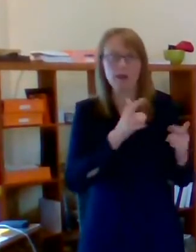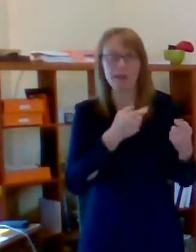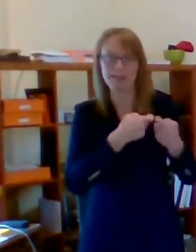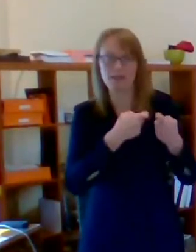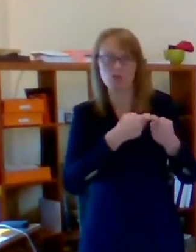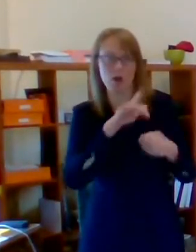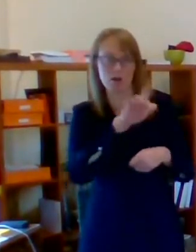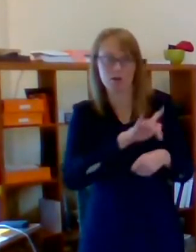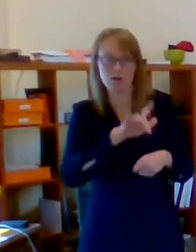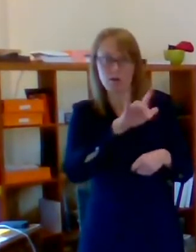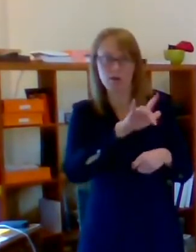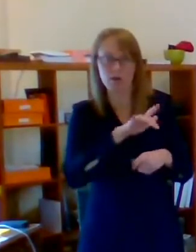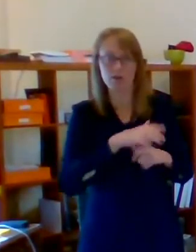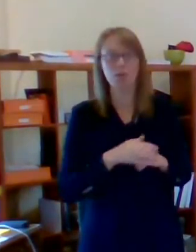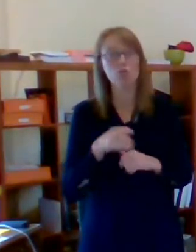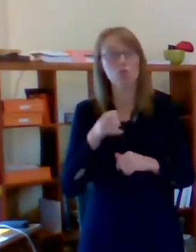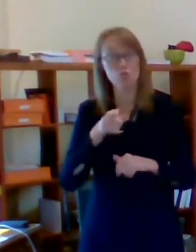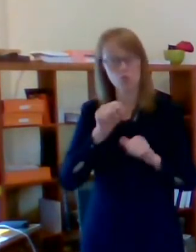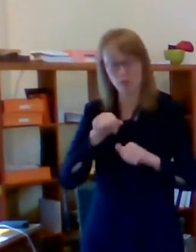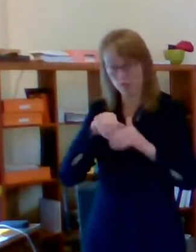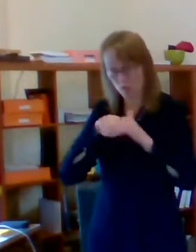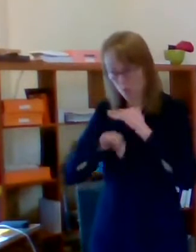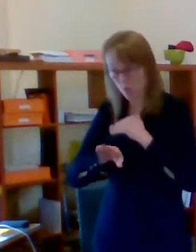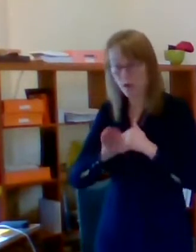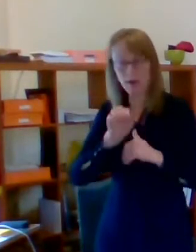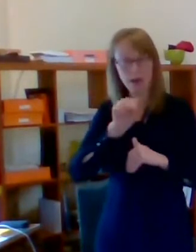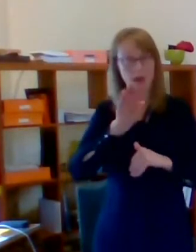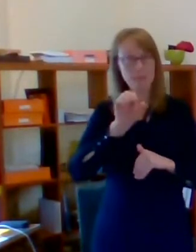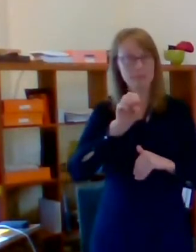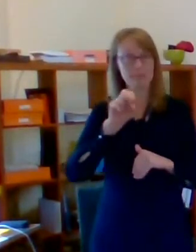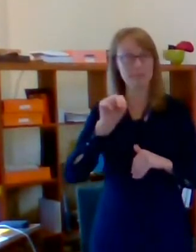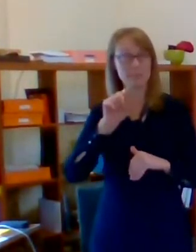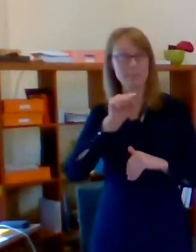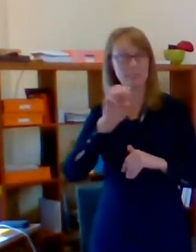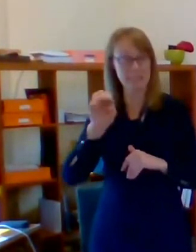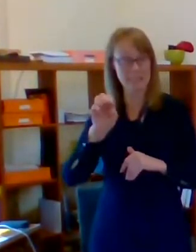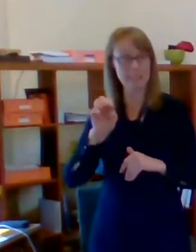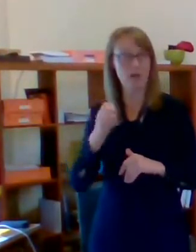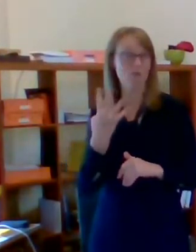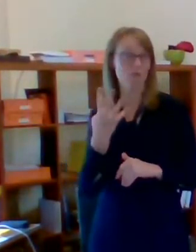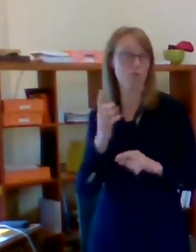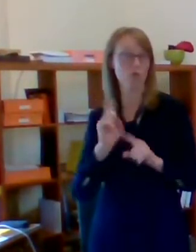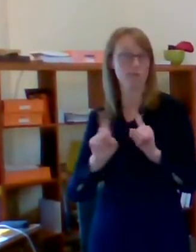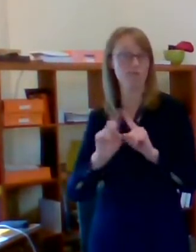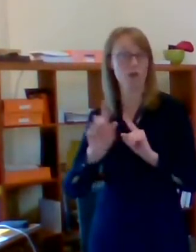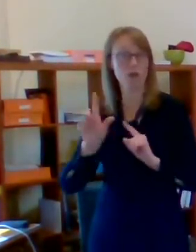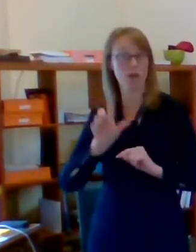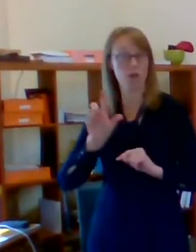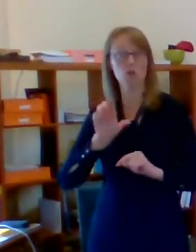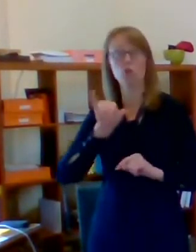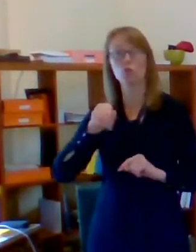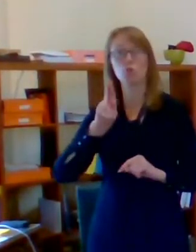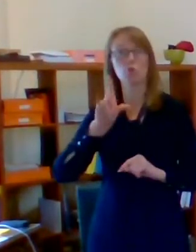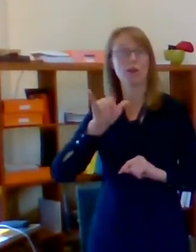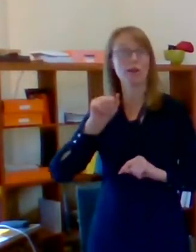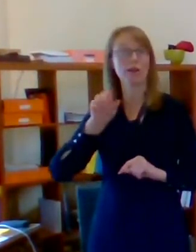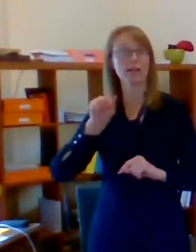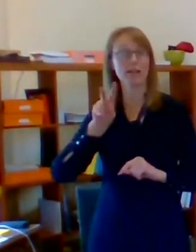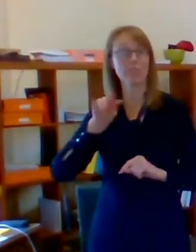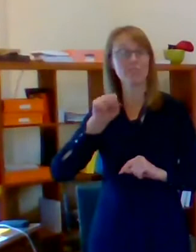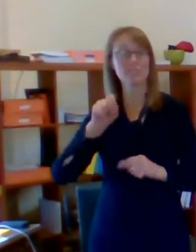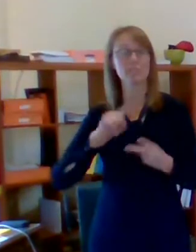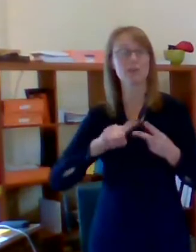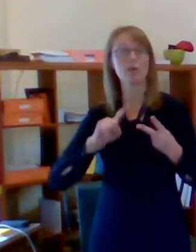vote in person absentee at 4 library locations. Julia Davis Library,